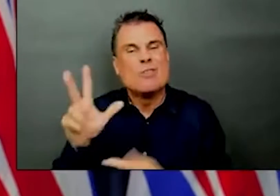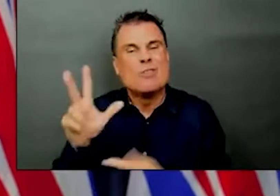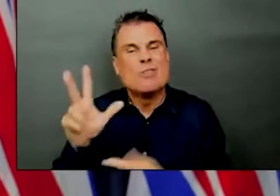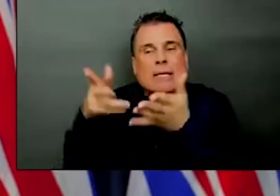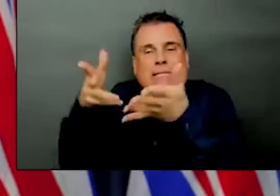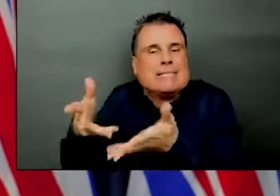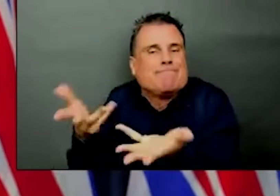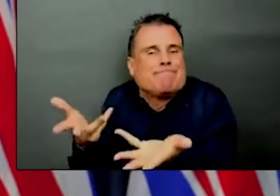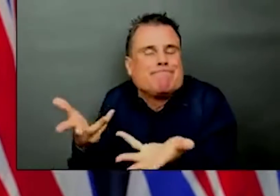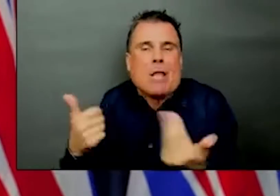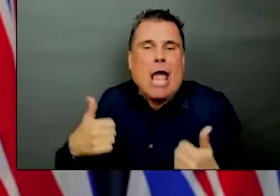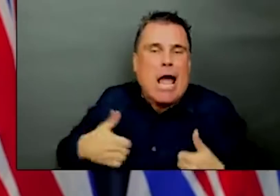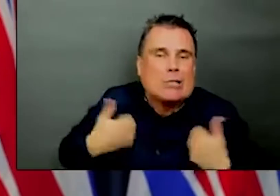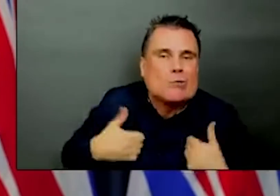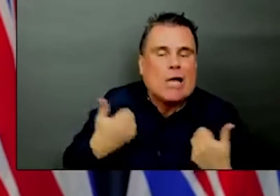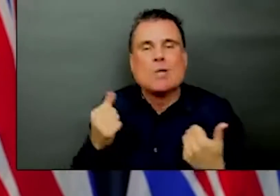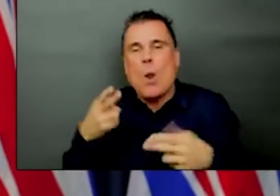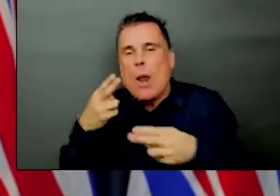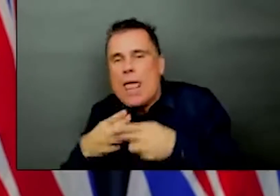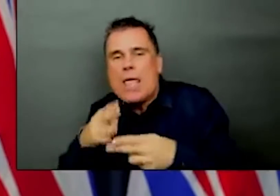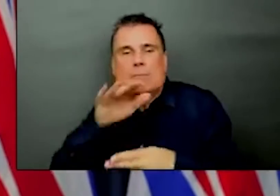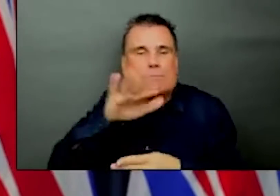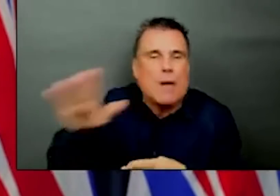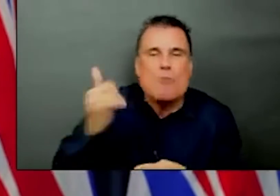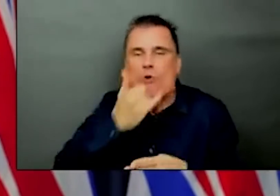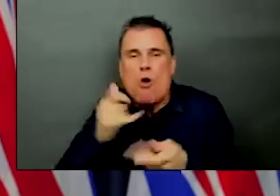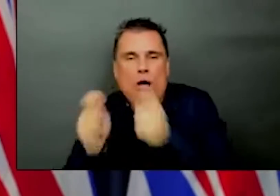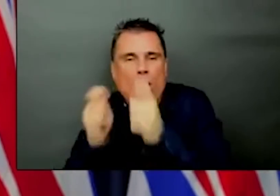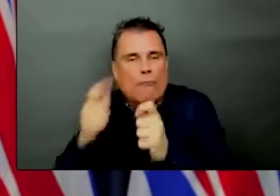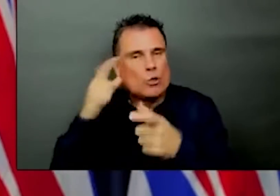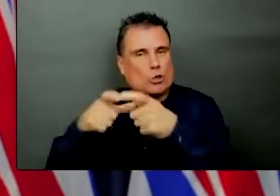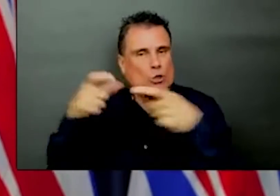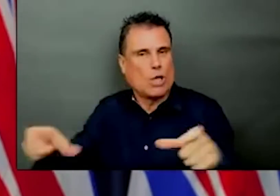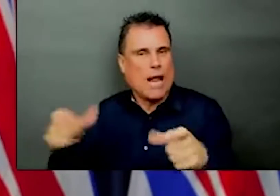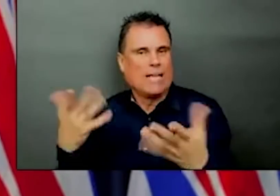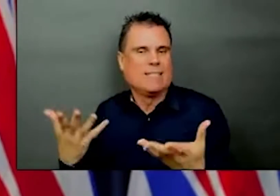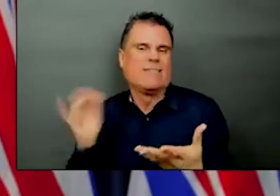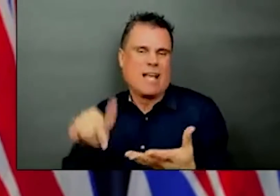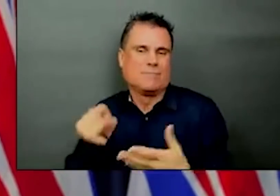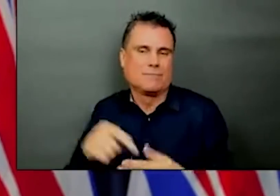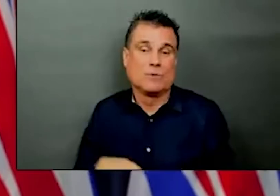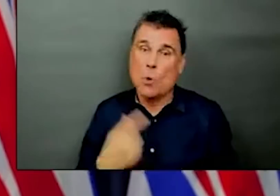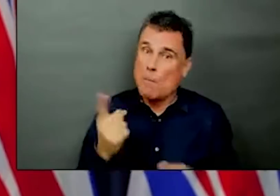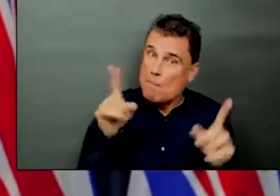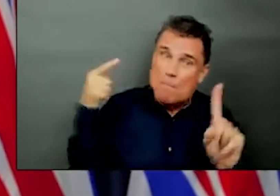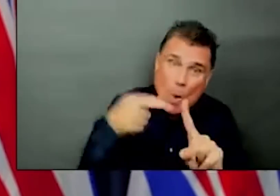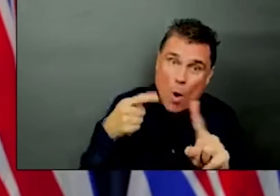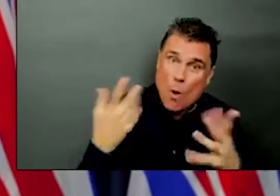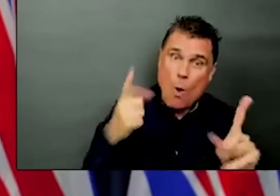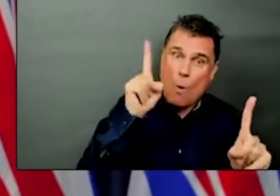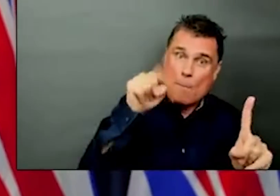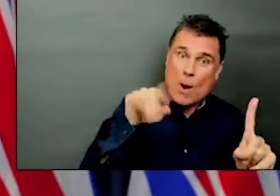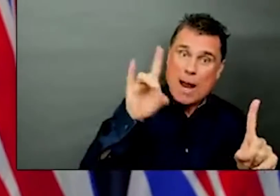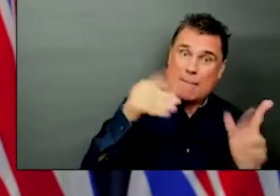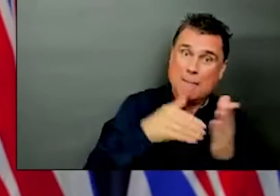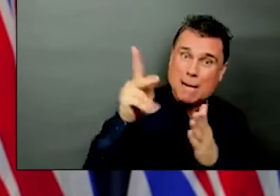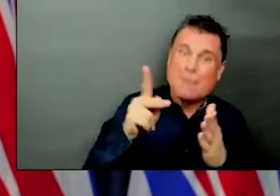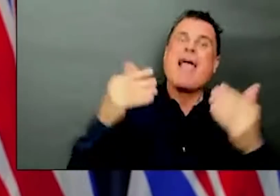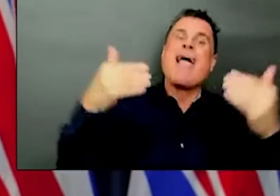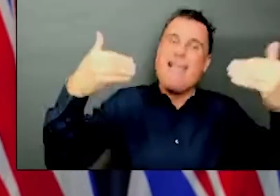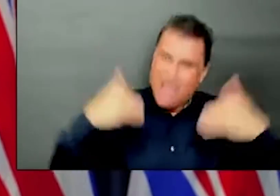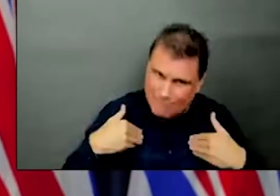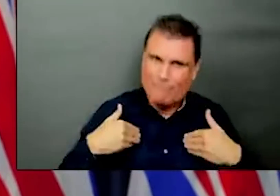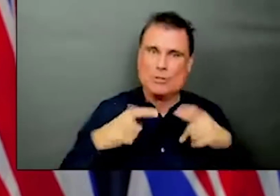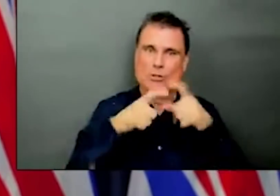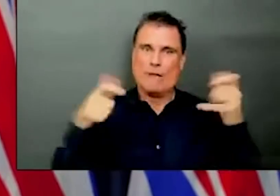1.8 million British Columbians, that's astonishing. And I hope people will continue to have faith that we're going to continue to work hard and do our